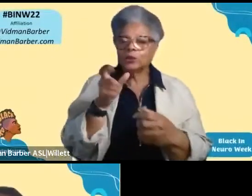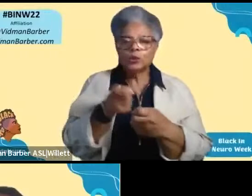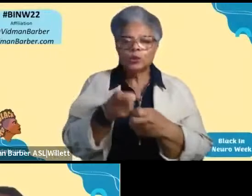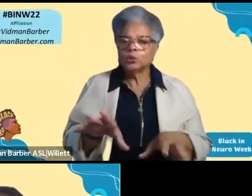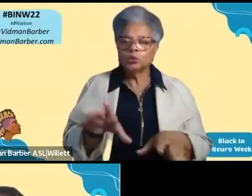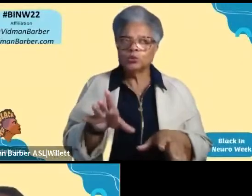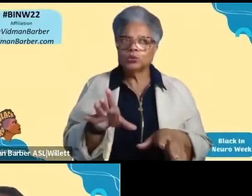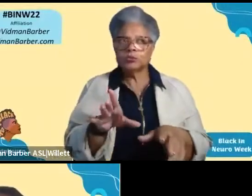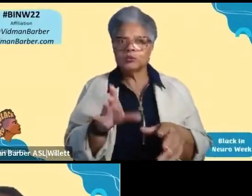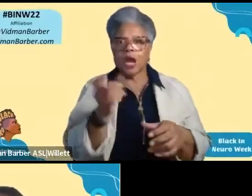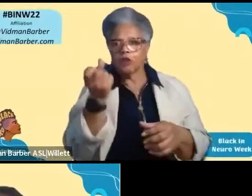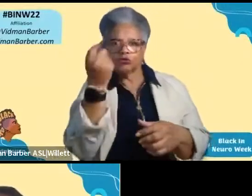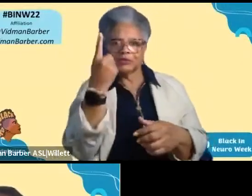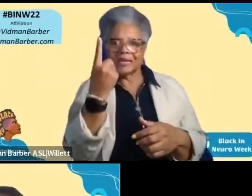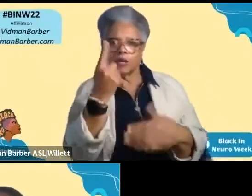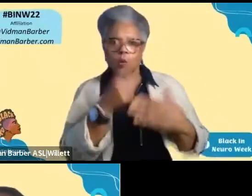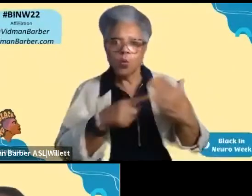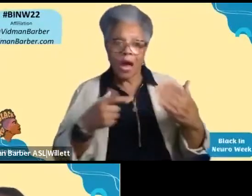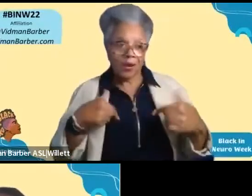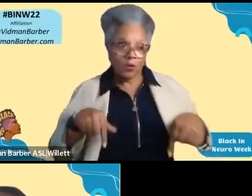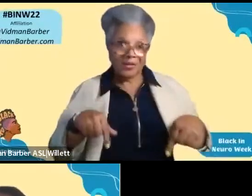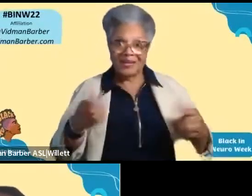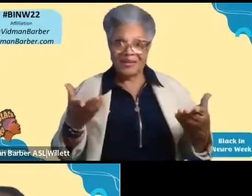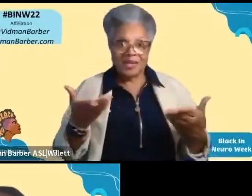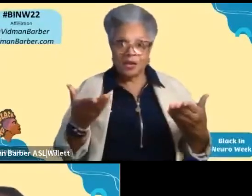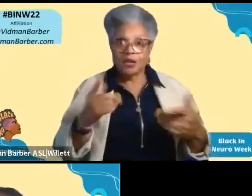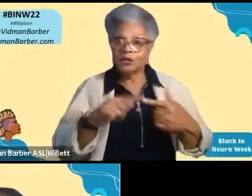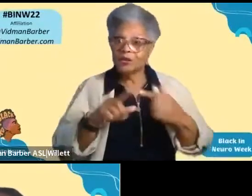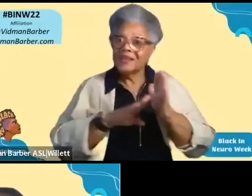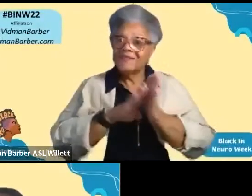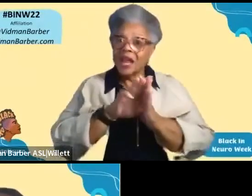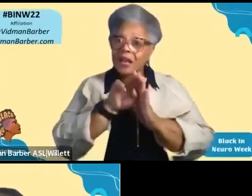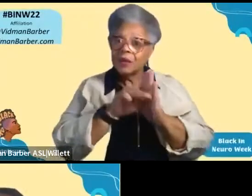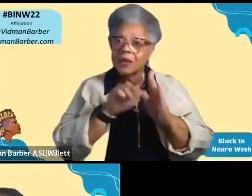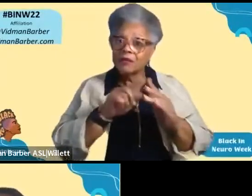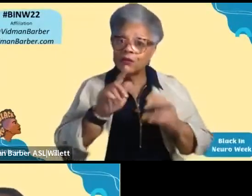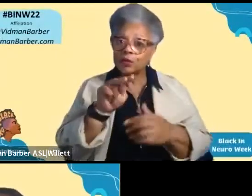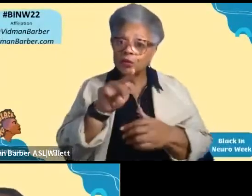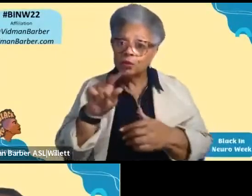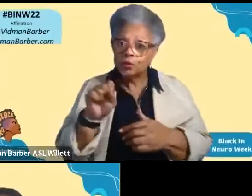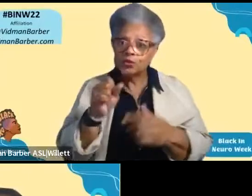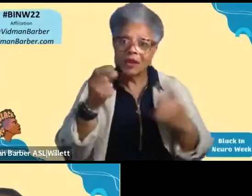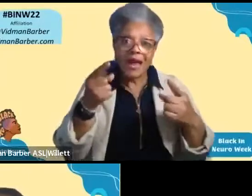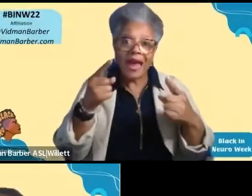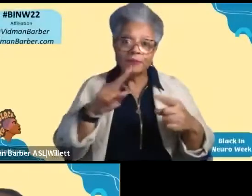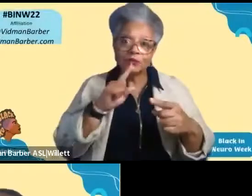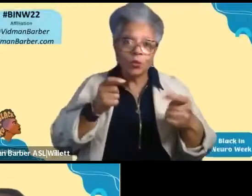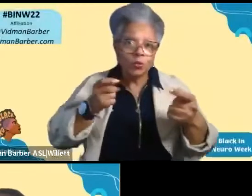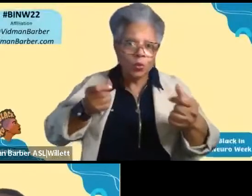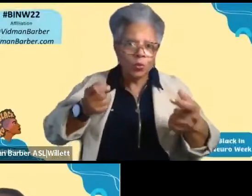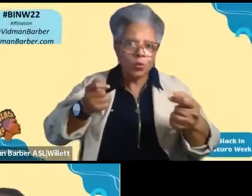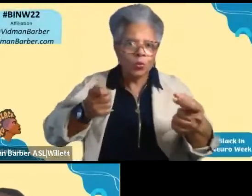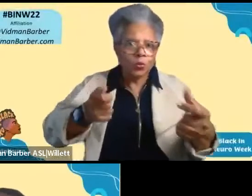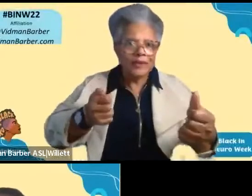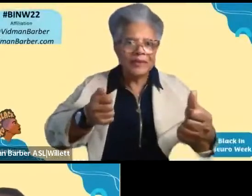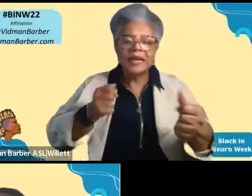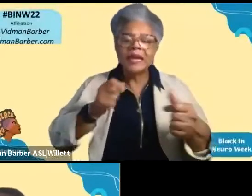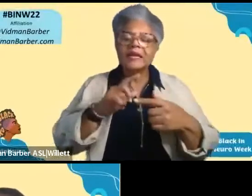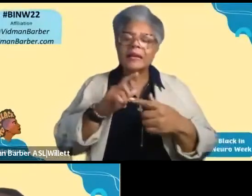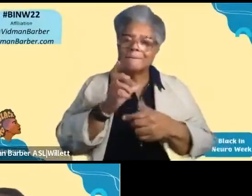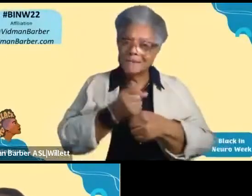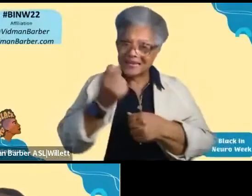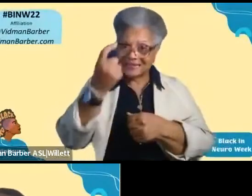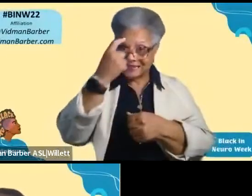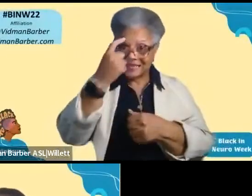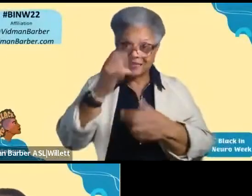you know, what we're here for. And, you know, the development of these tools are happening so quickly, and it just makes sense